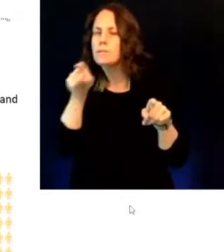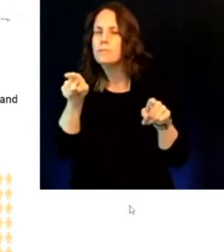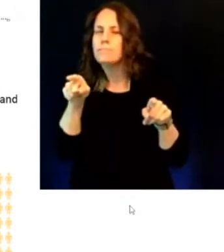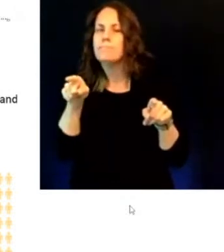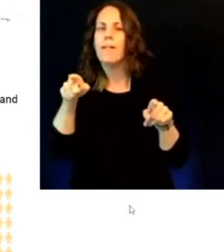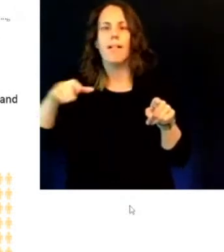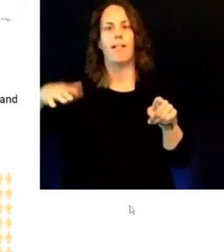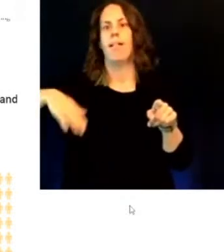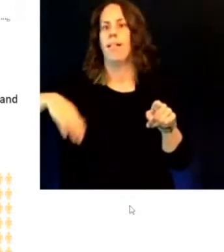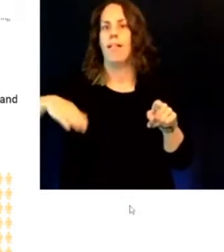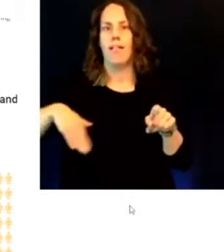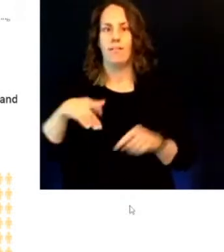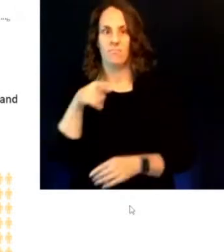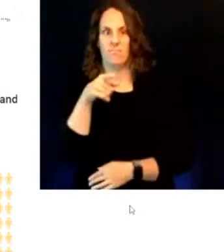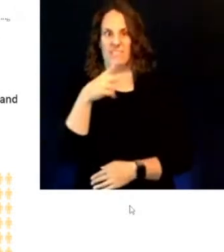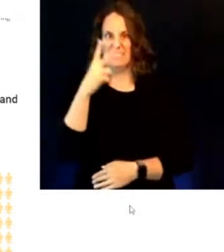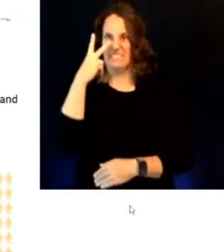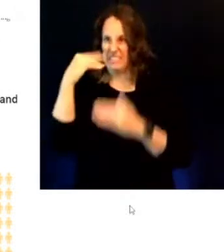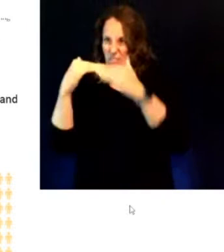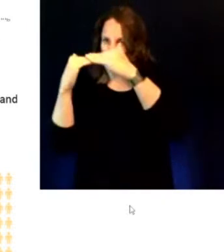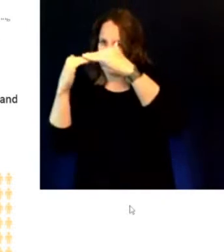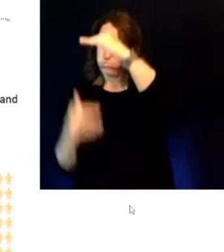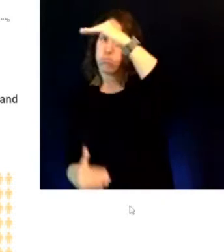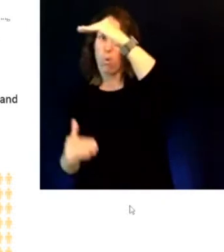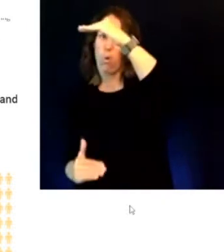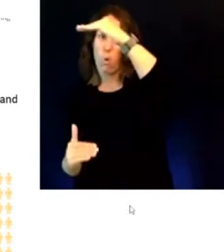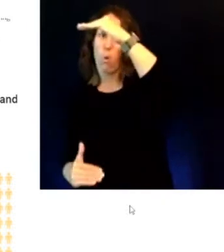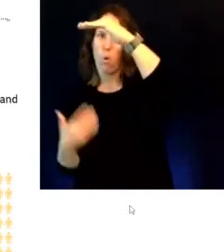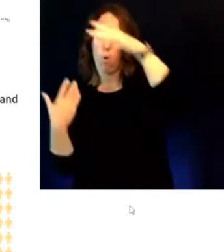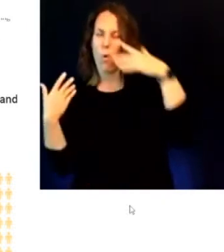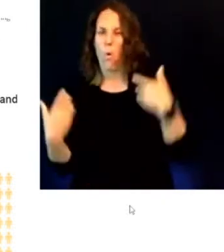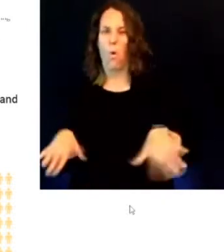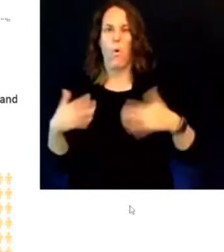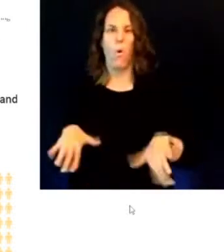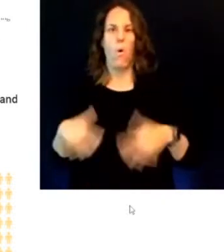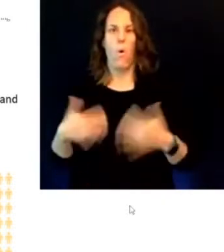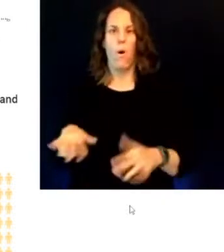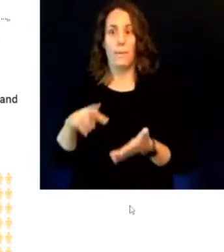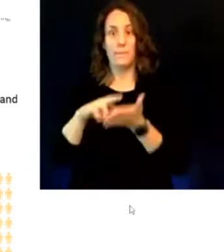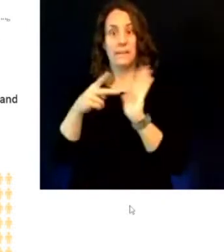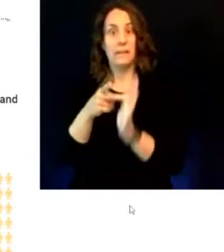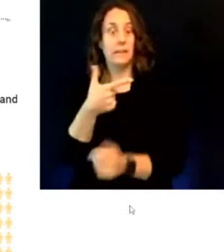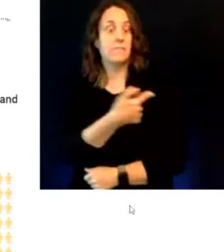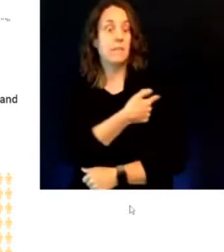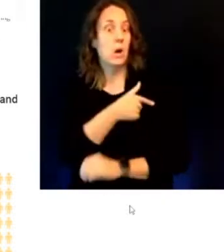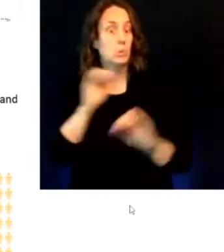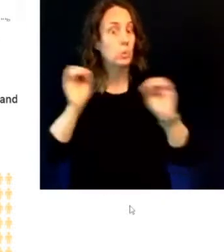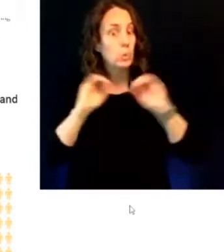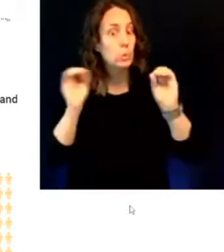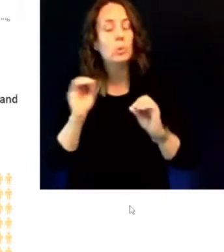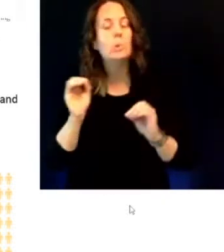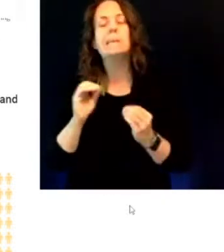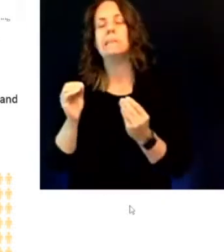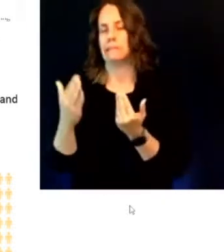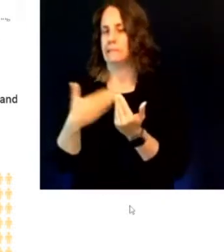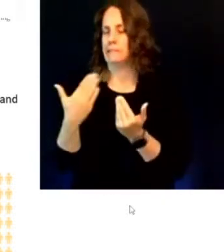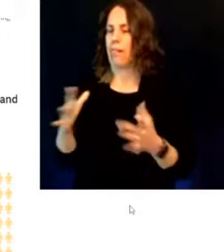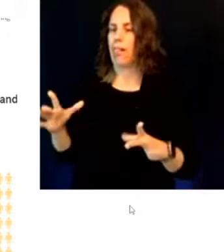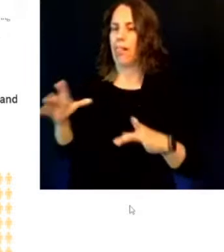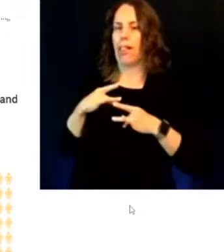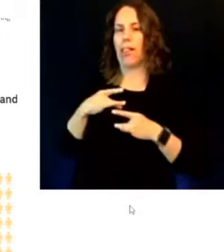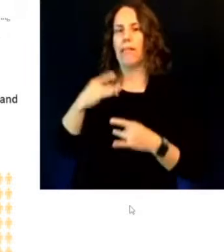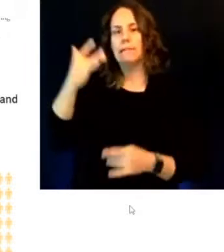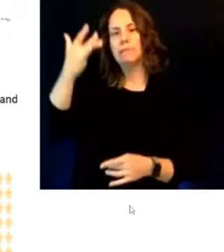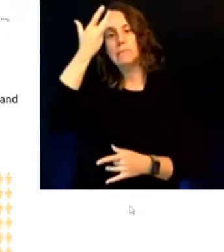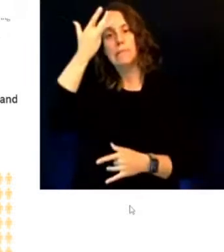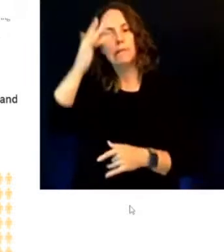many cases in those who are not fully vaccinated as we look at the rate per 100,000. And you see something very similar, about 3.5 times